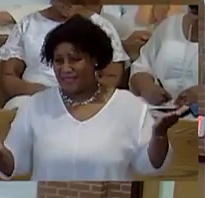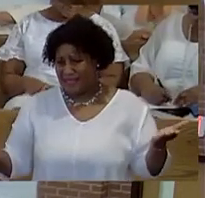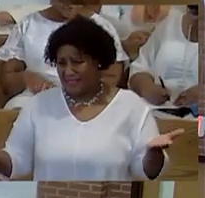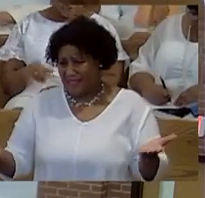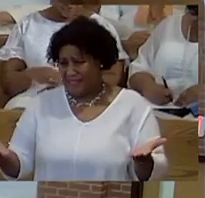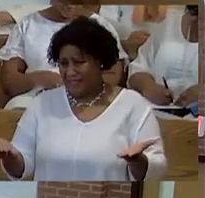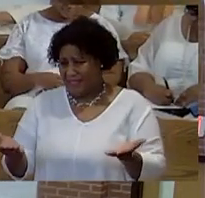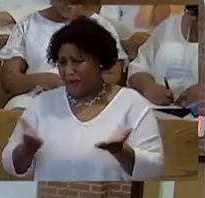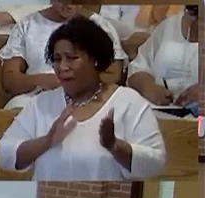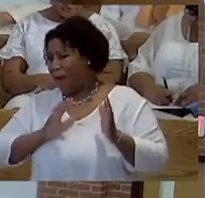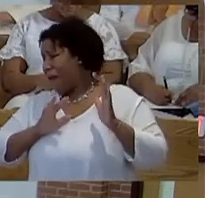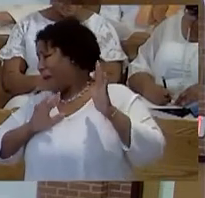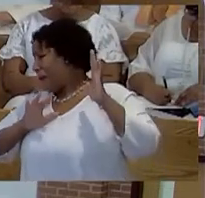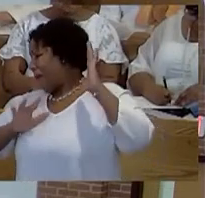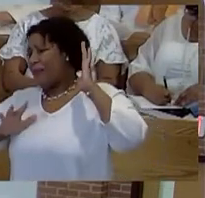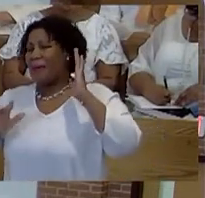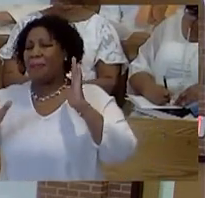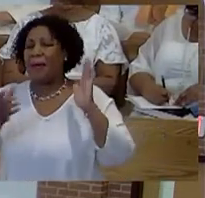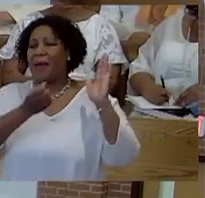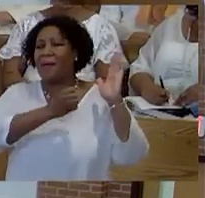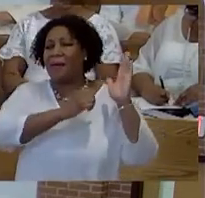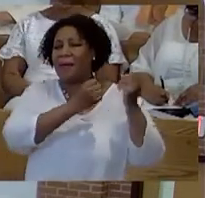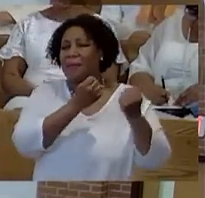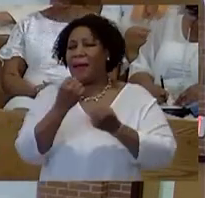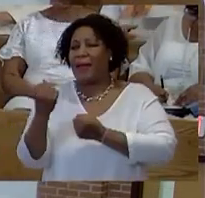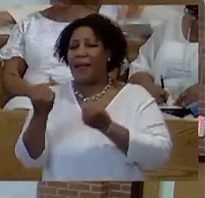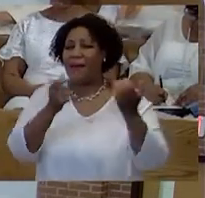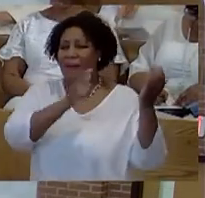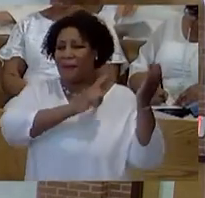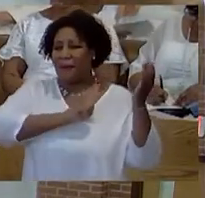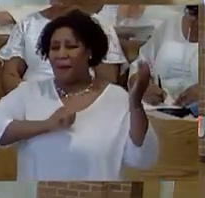is here. Oh, the power of the